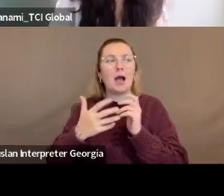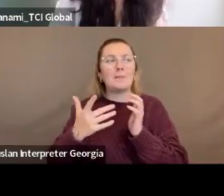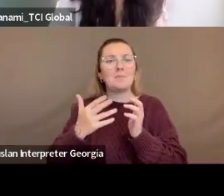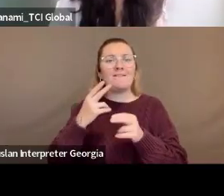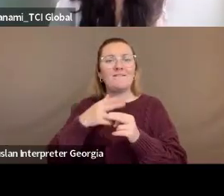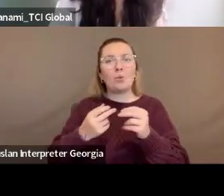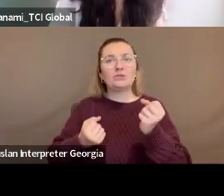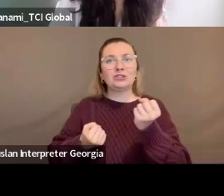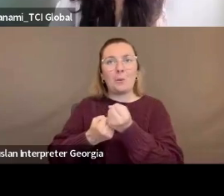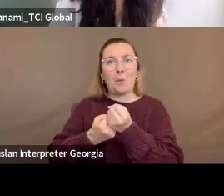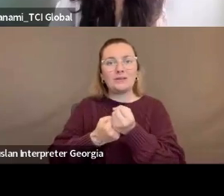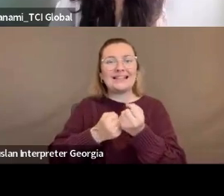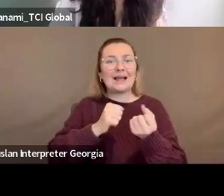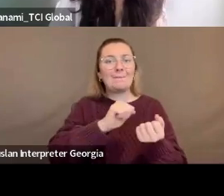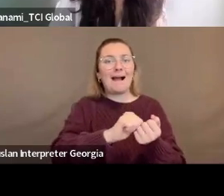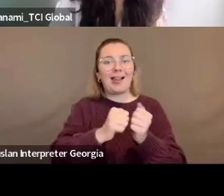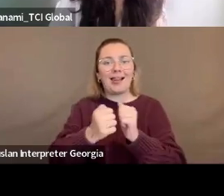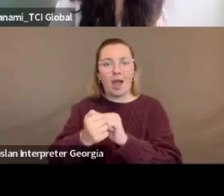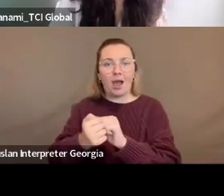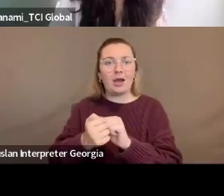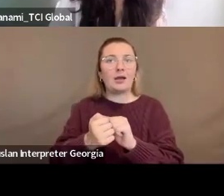for supporting partners,